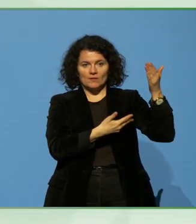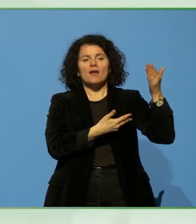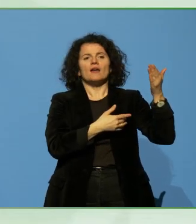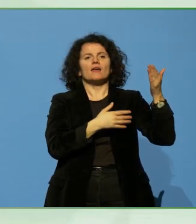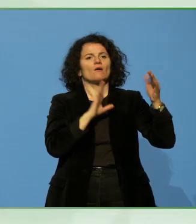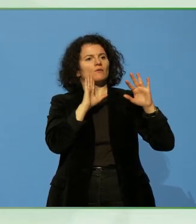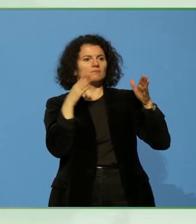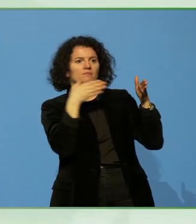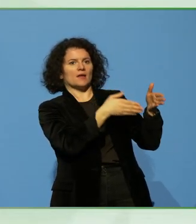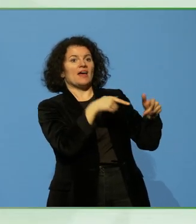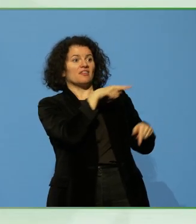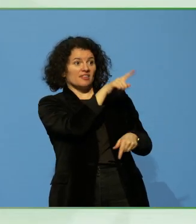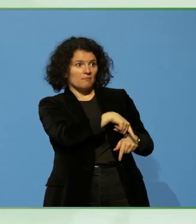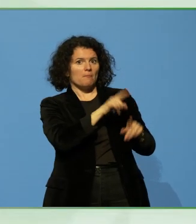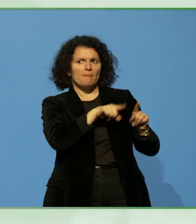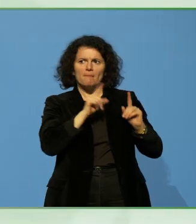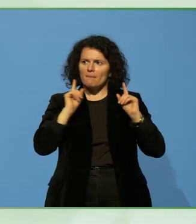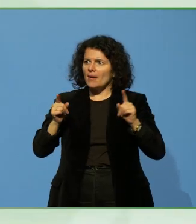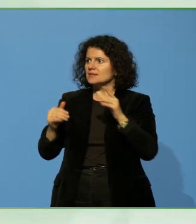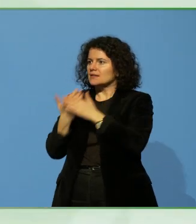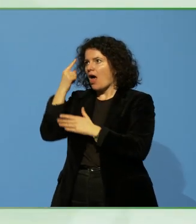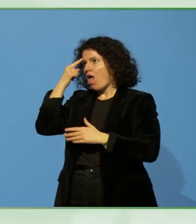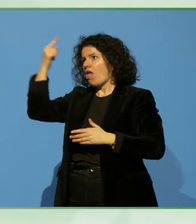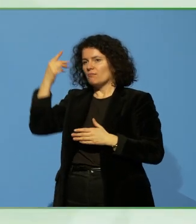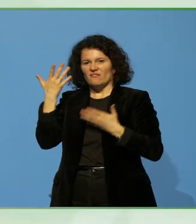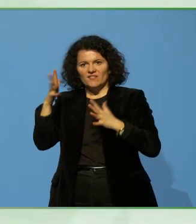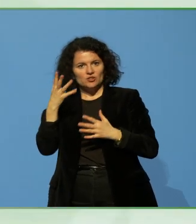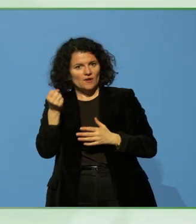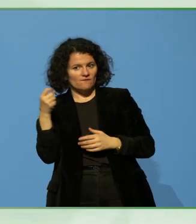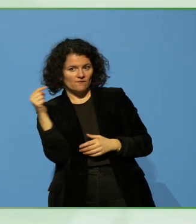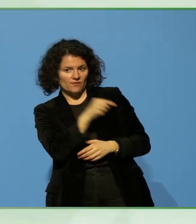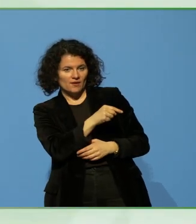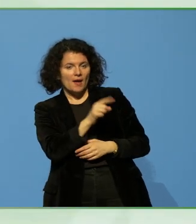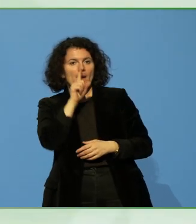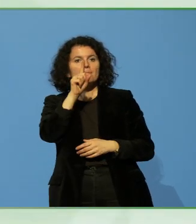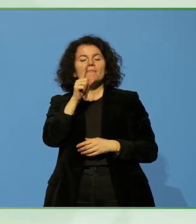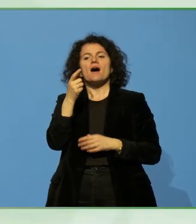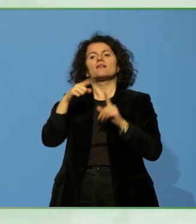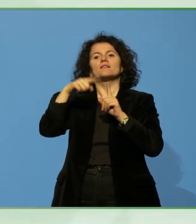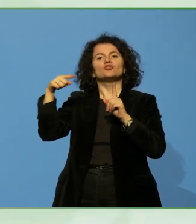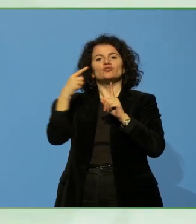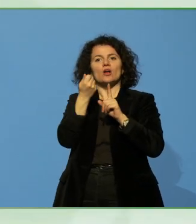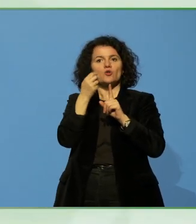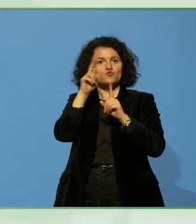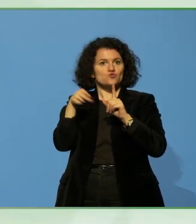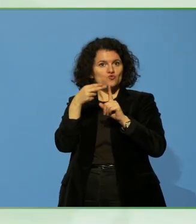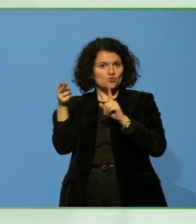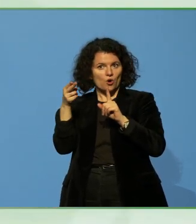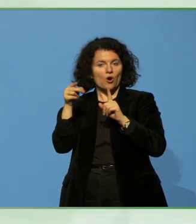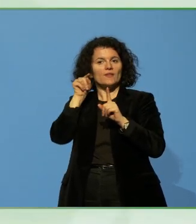it's already invented. But the beauty of the digital euro is that we can really bring it together in one place.